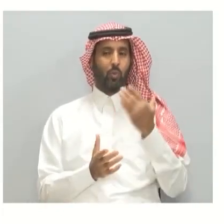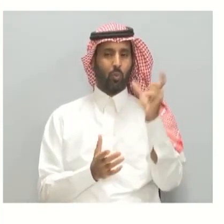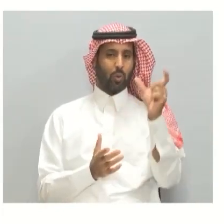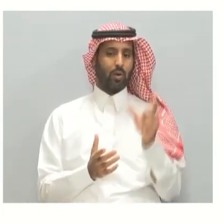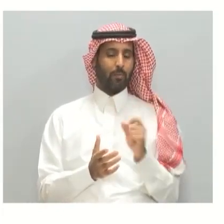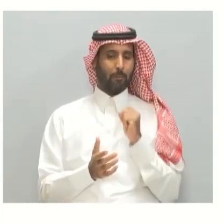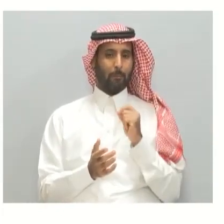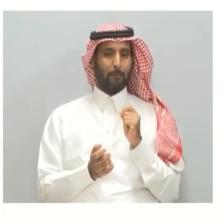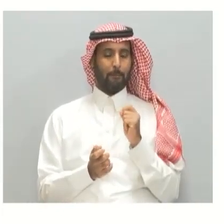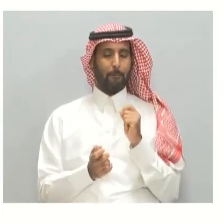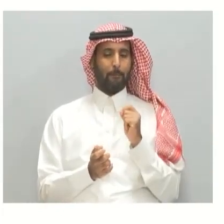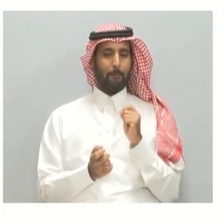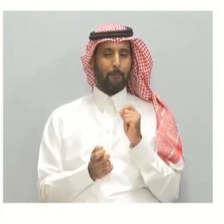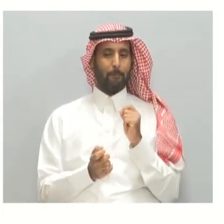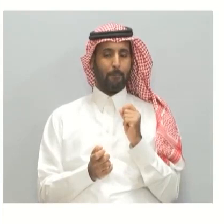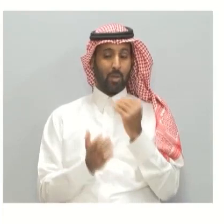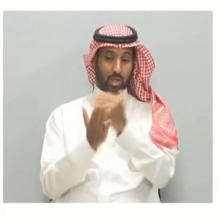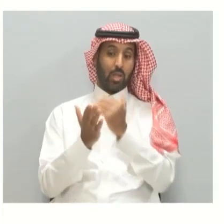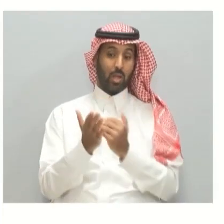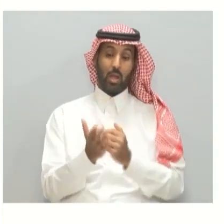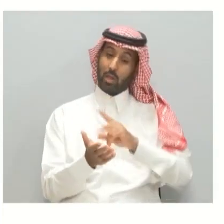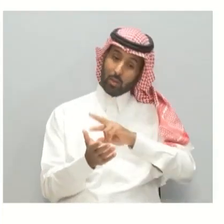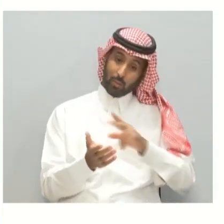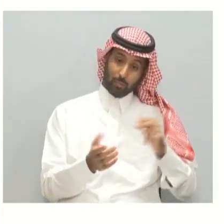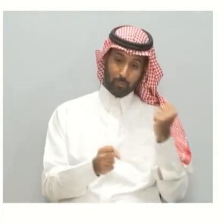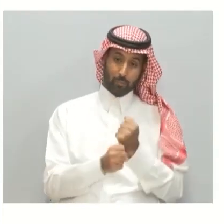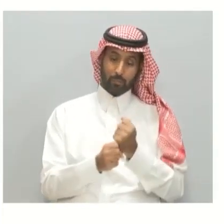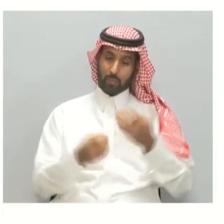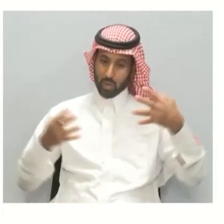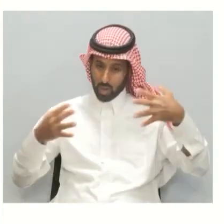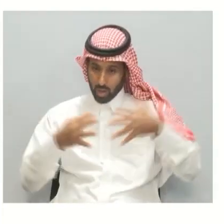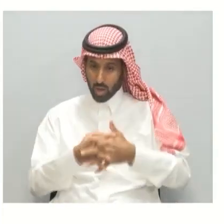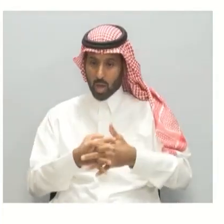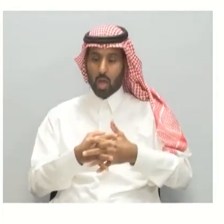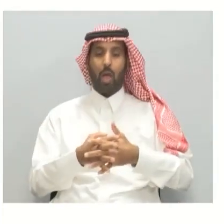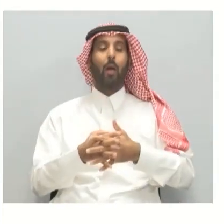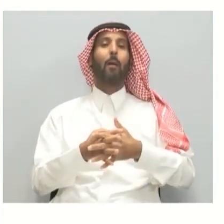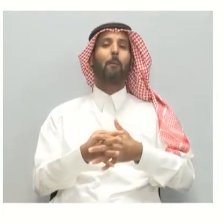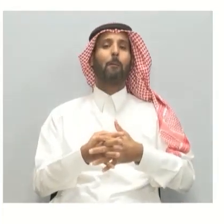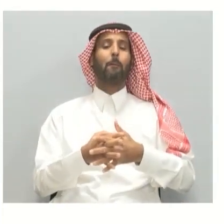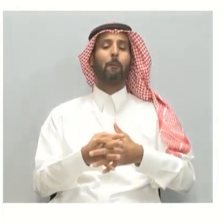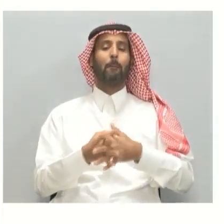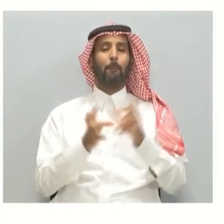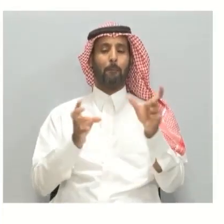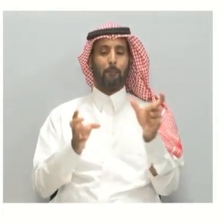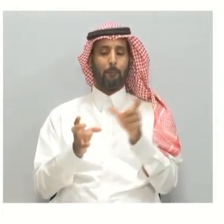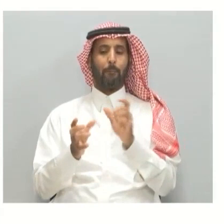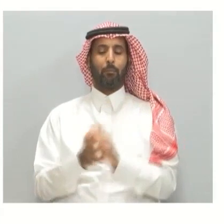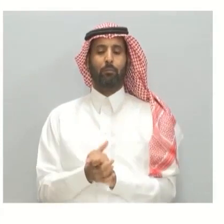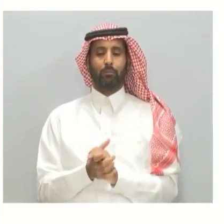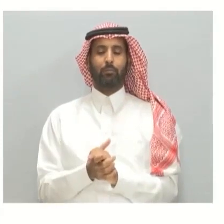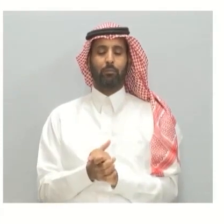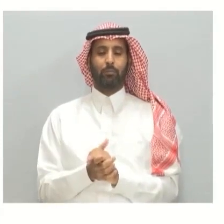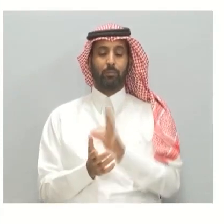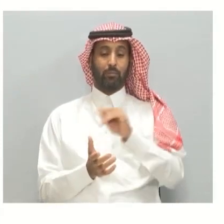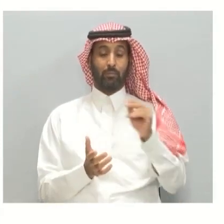words are often made up to label unusual jobs by combining existing words.